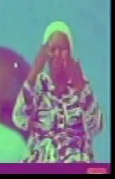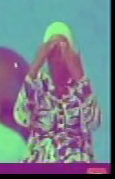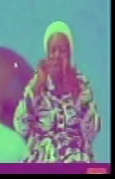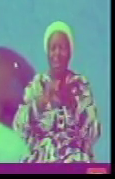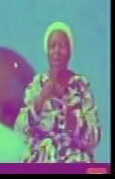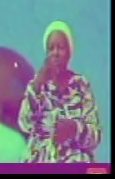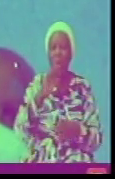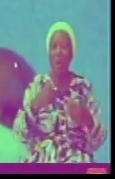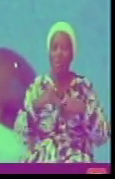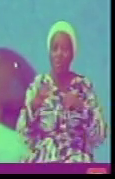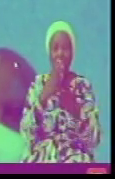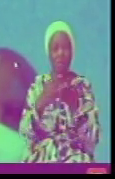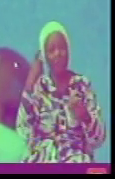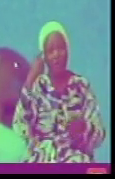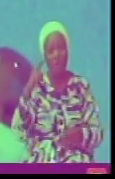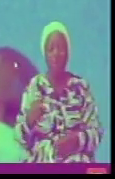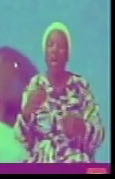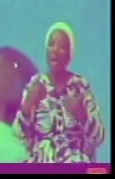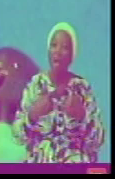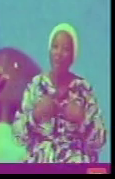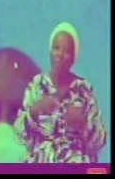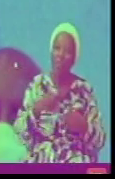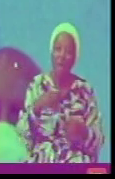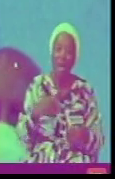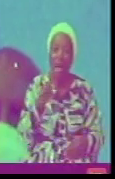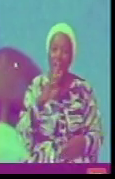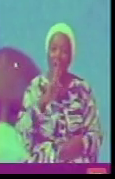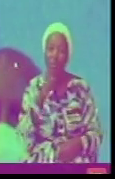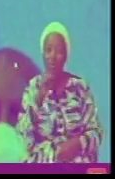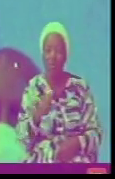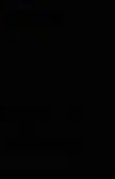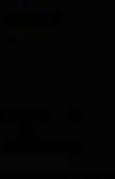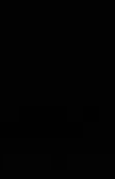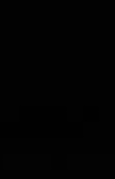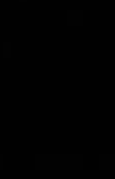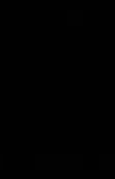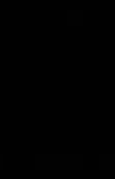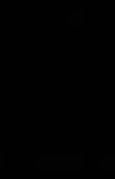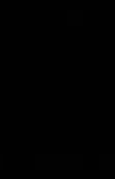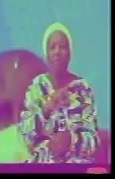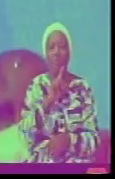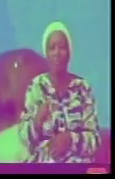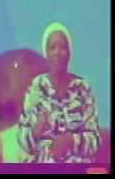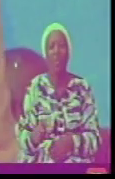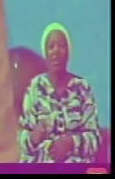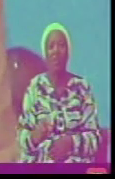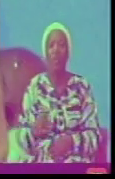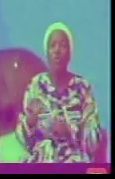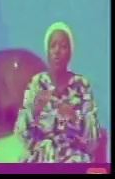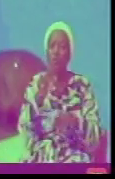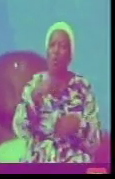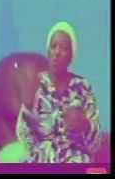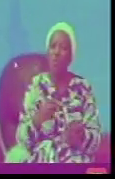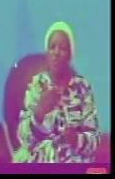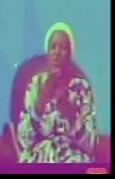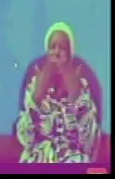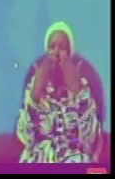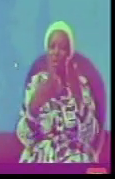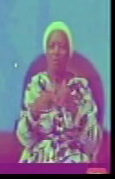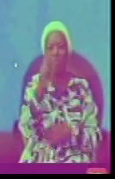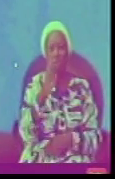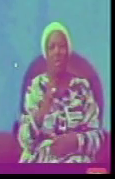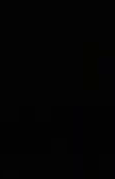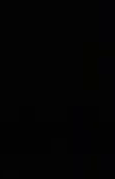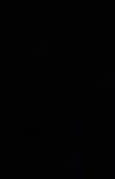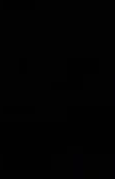time until they came to that point. But now they have forgotten everything. Are you not forgetful? Do you always